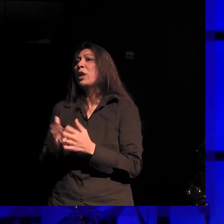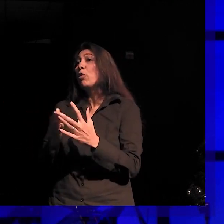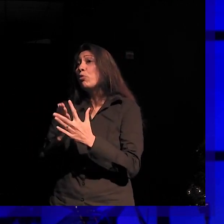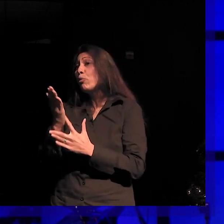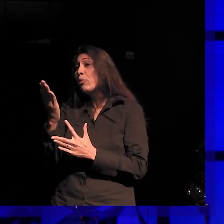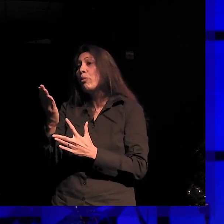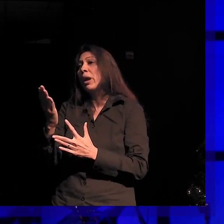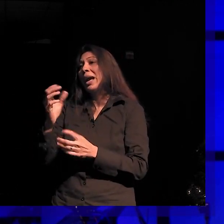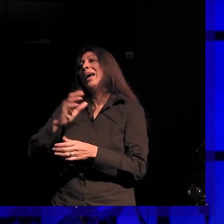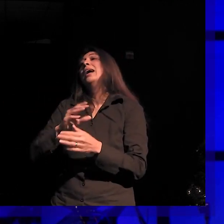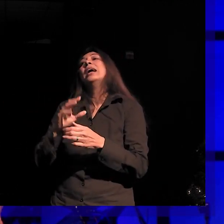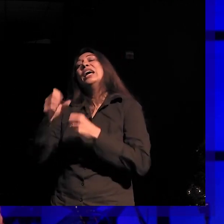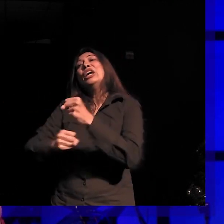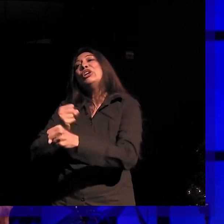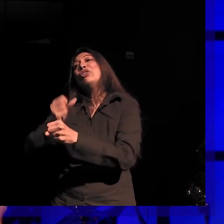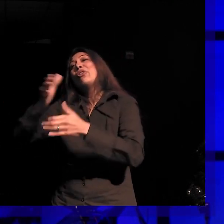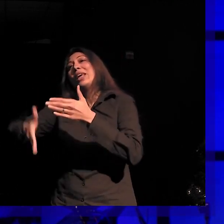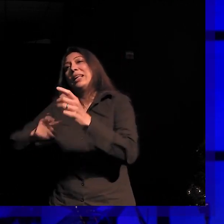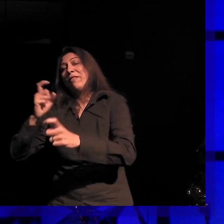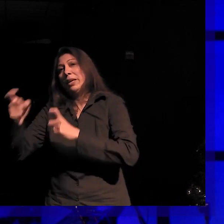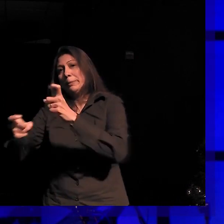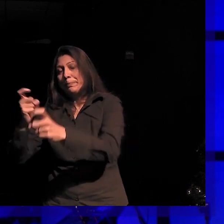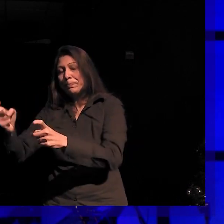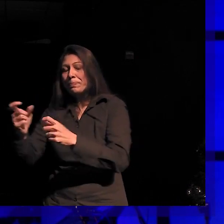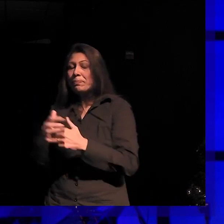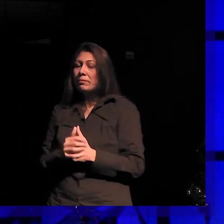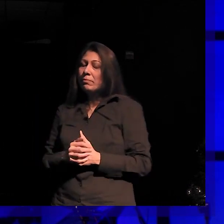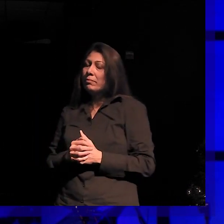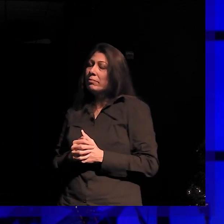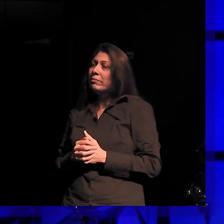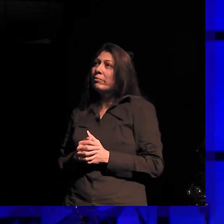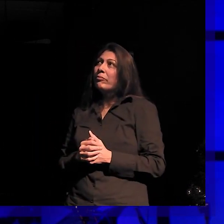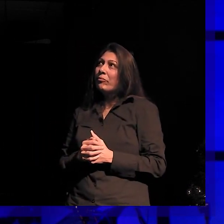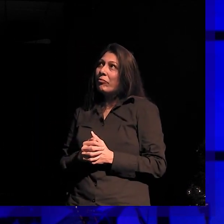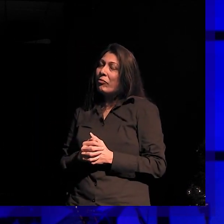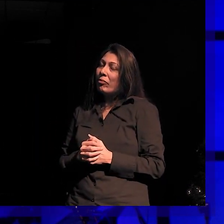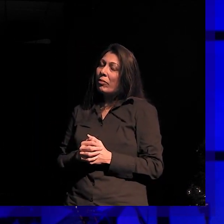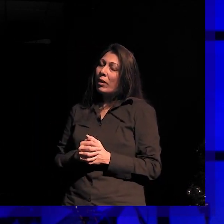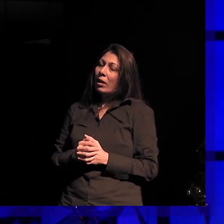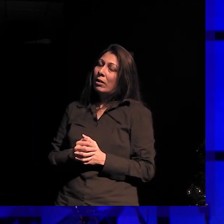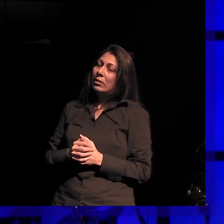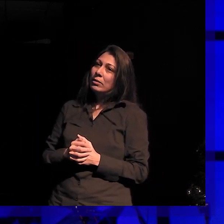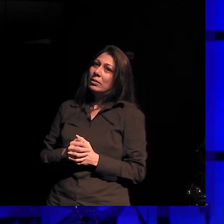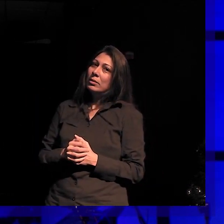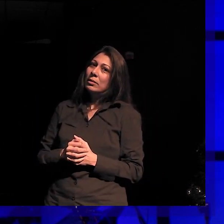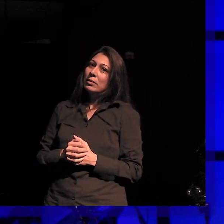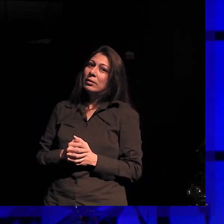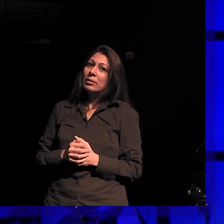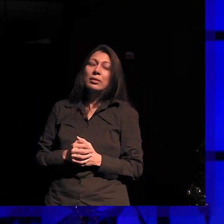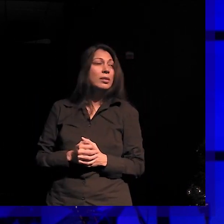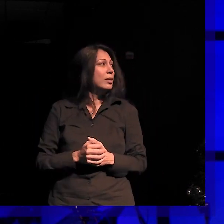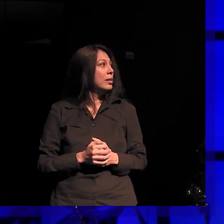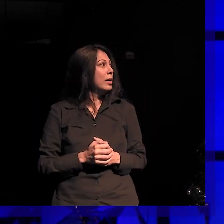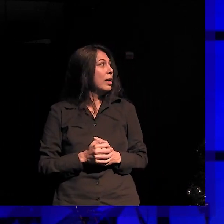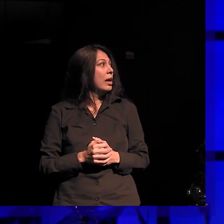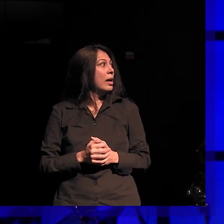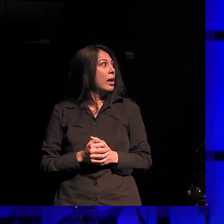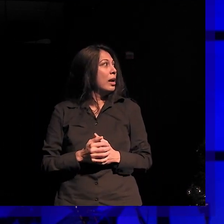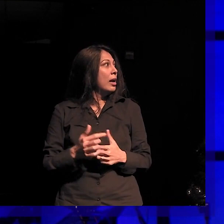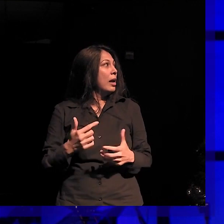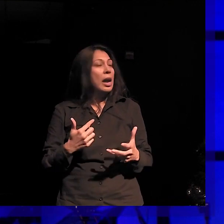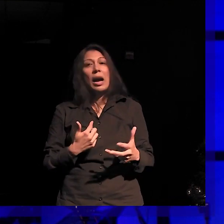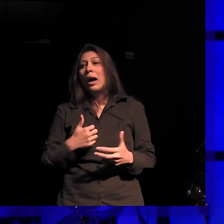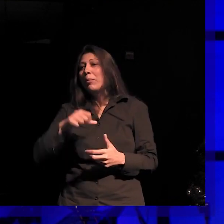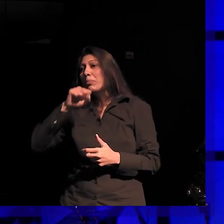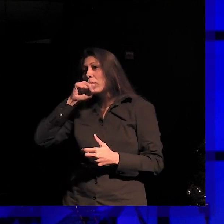the next 2 weeks are super, super important for that. And we can all get there. You know, I love team sports.